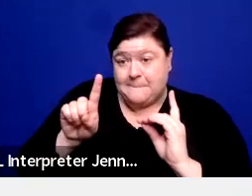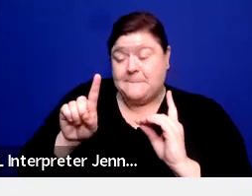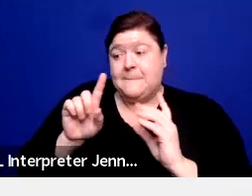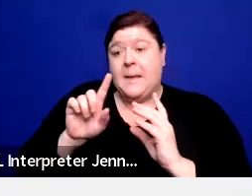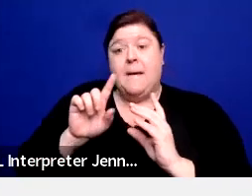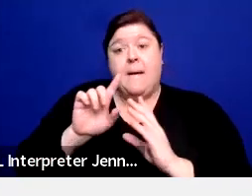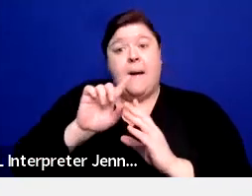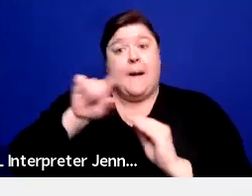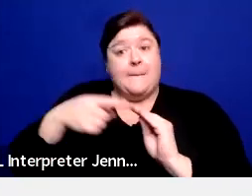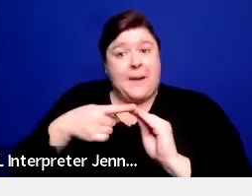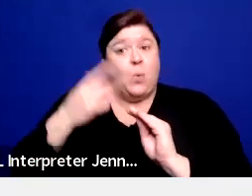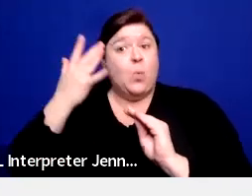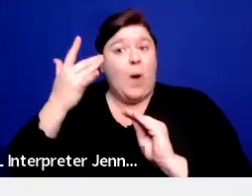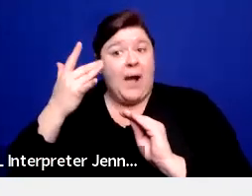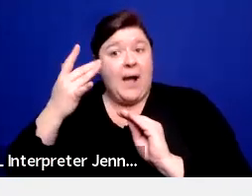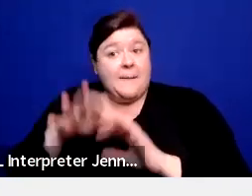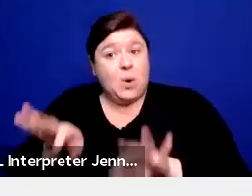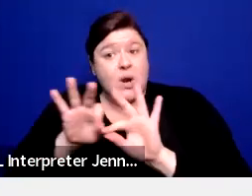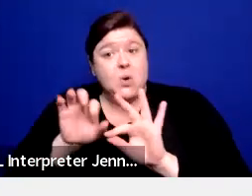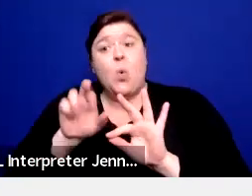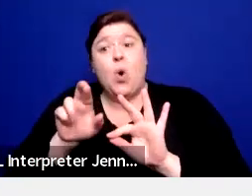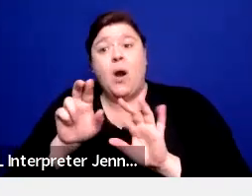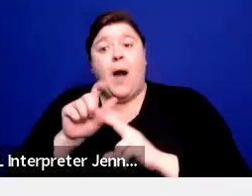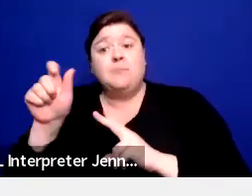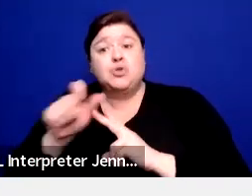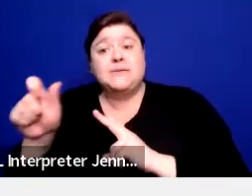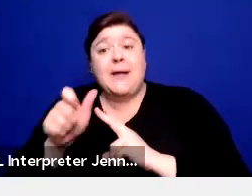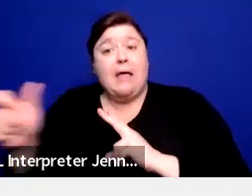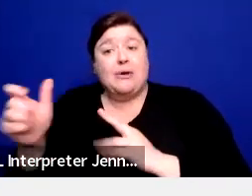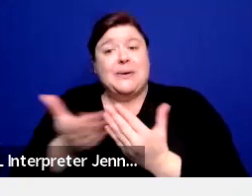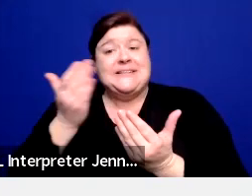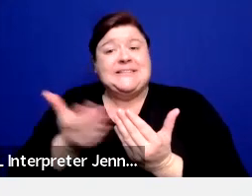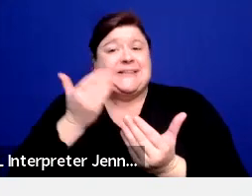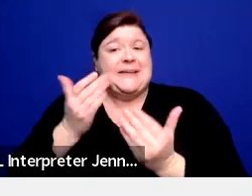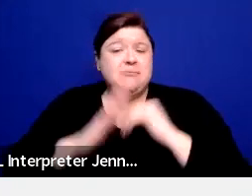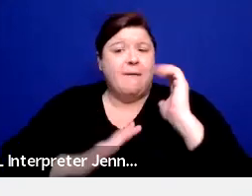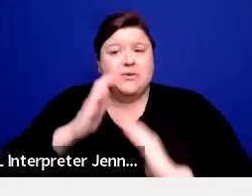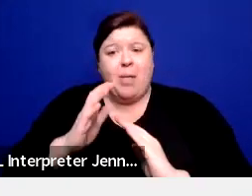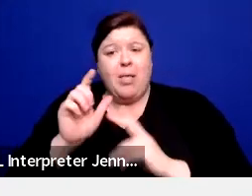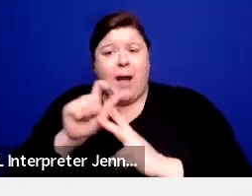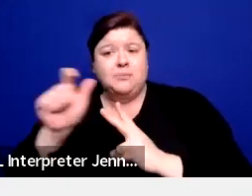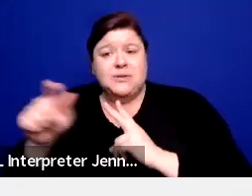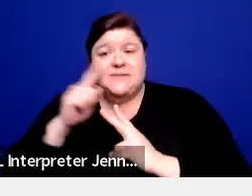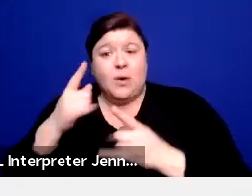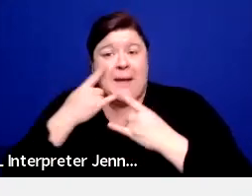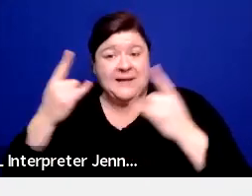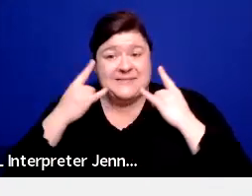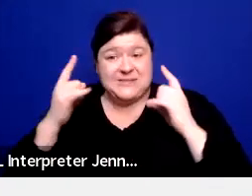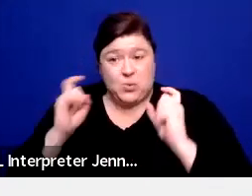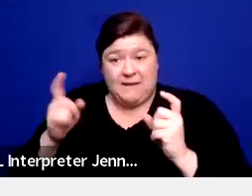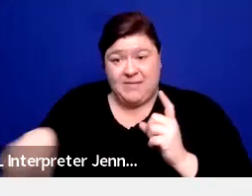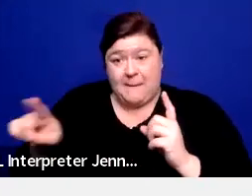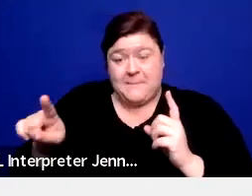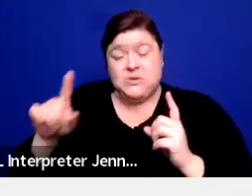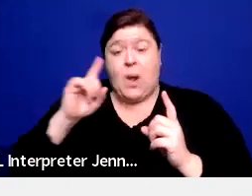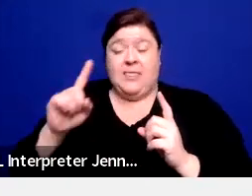of the mask that they can wear, and if it's easier to use, and provide some more education maybe around that. So I think the bottom